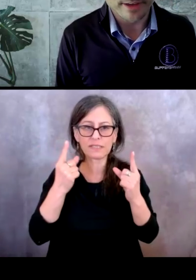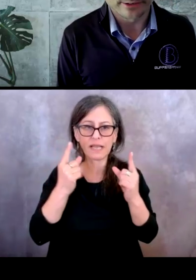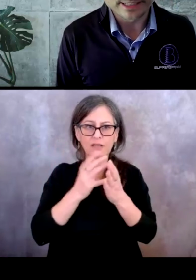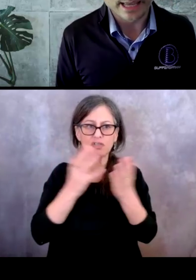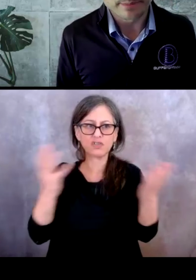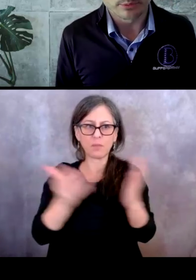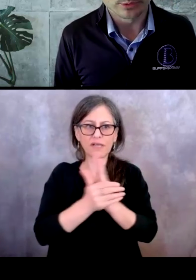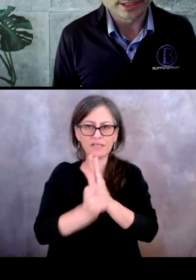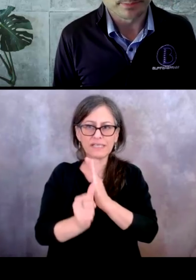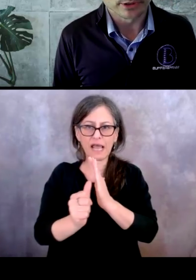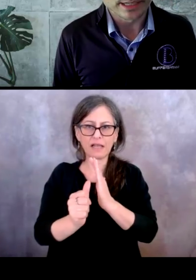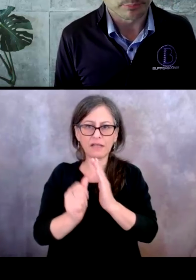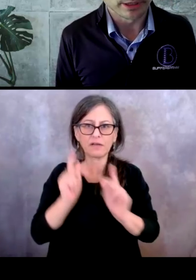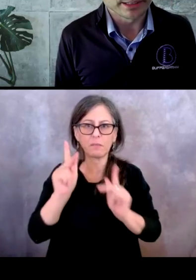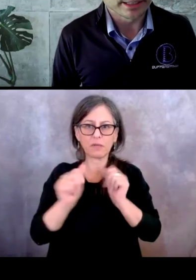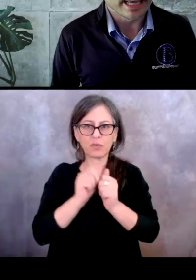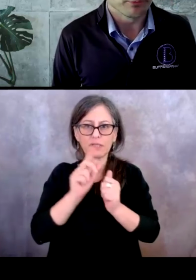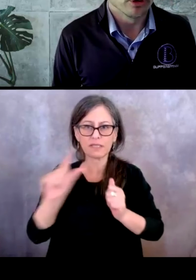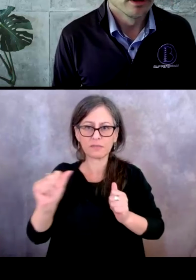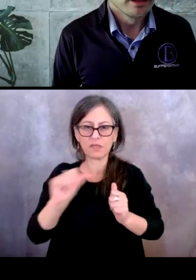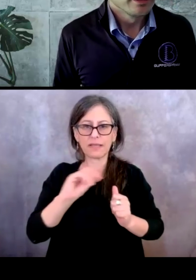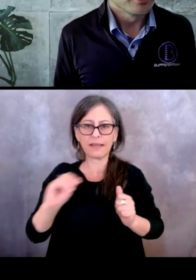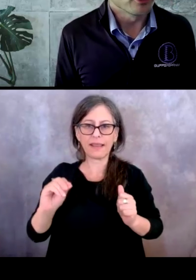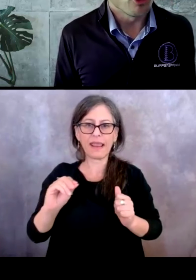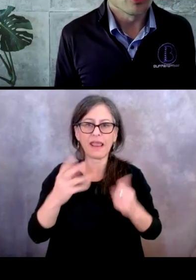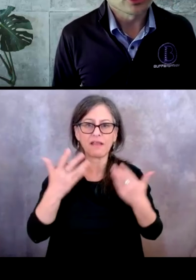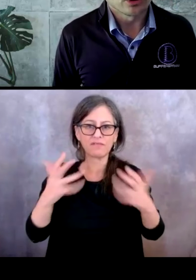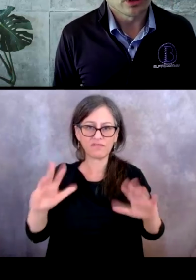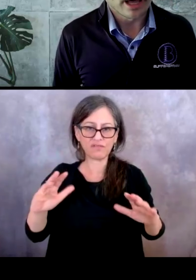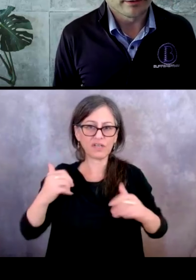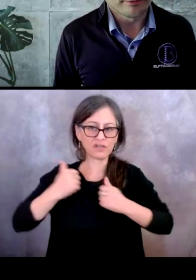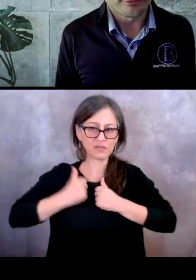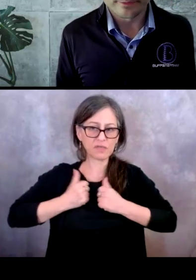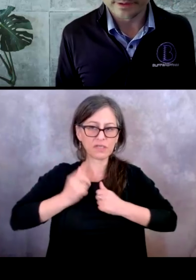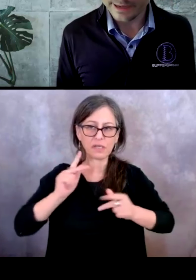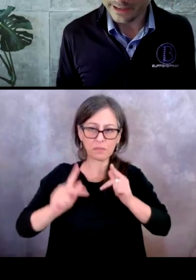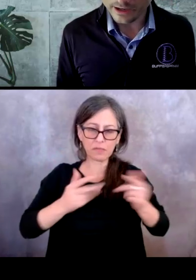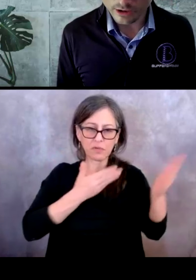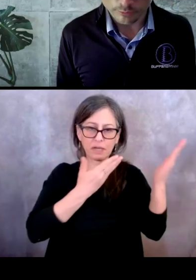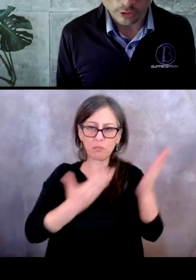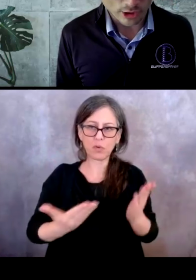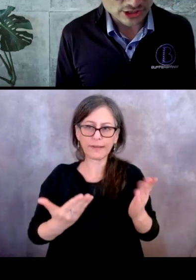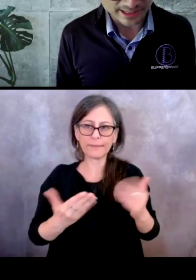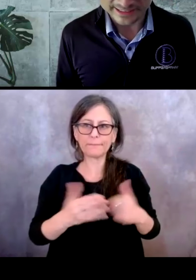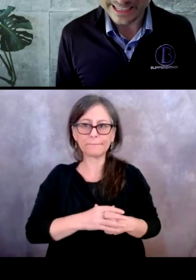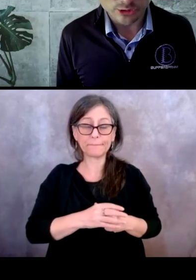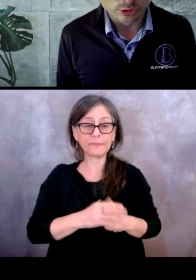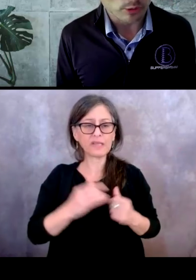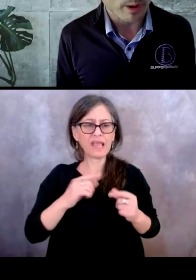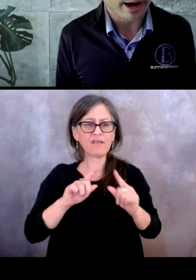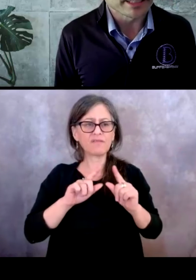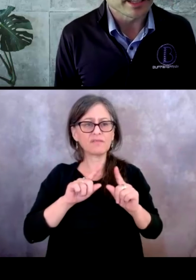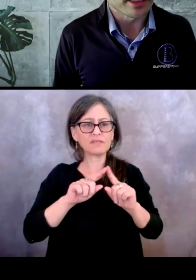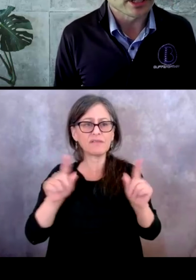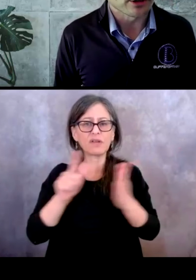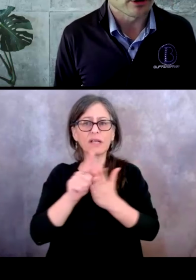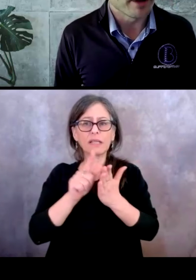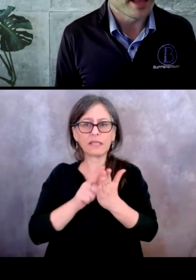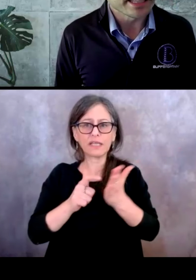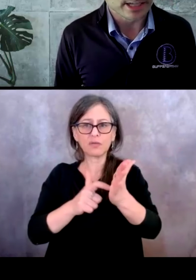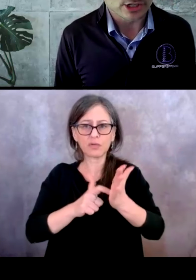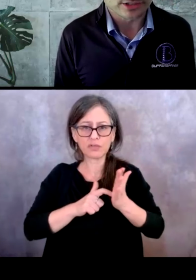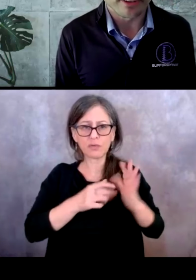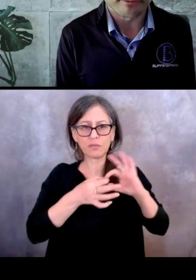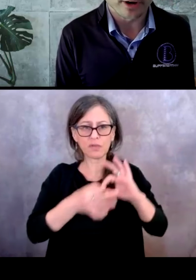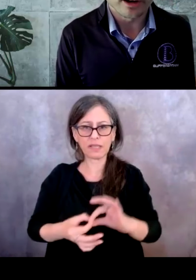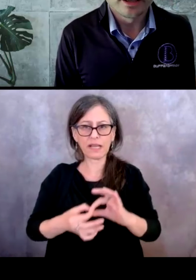talent that veterans and people with disabilities bring to the table. There are also a lot of overarching legal requirements and things that are around